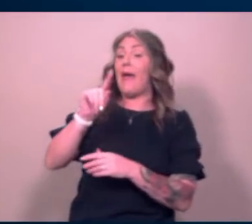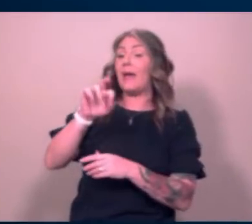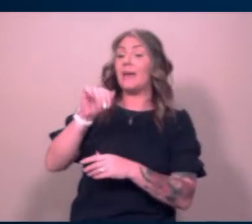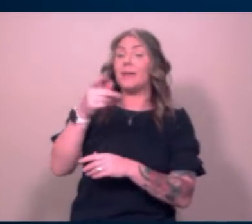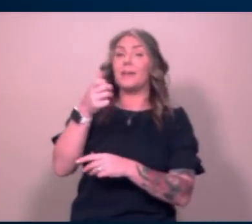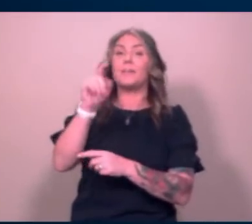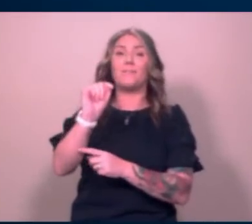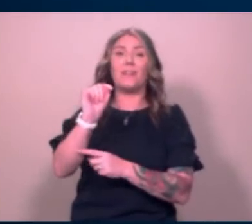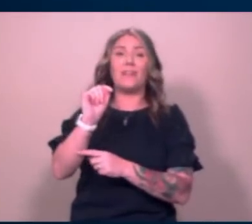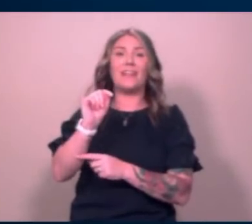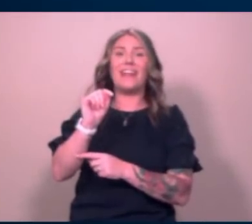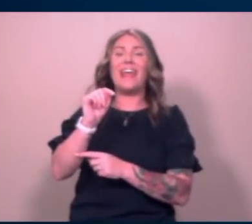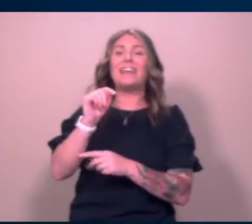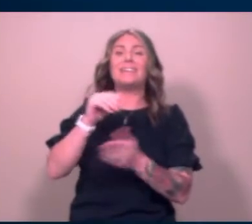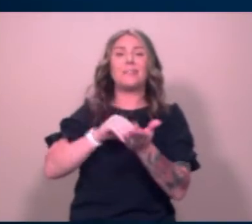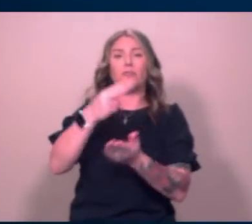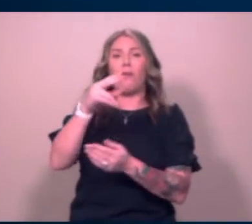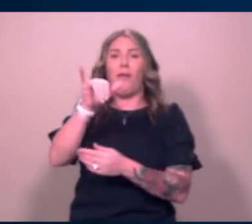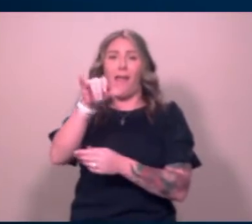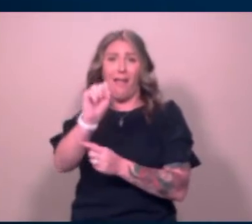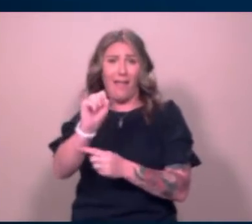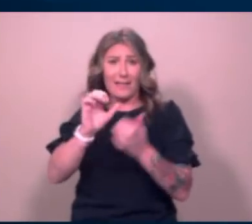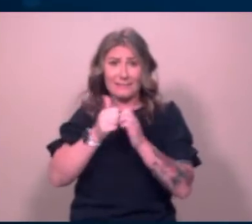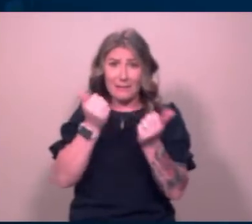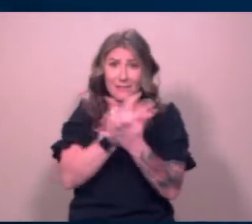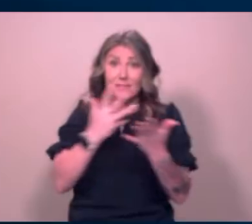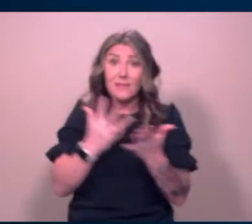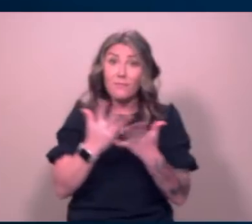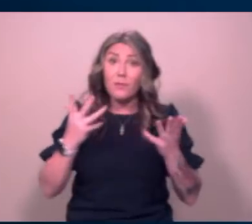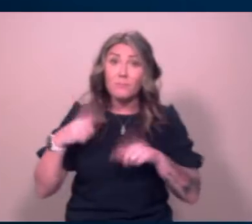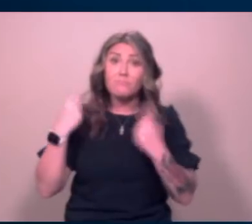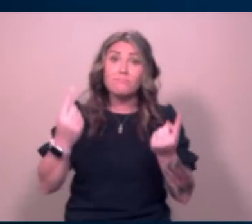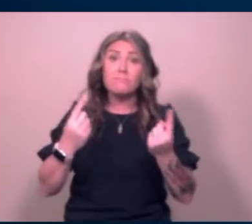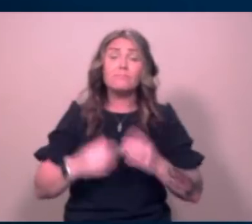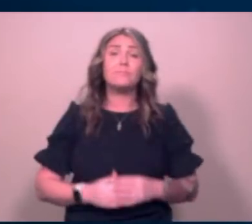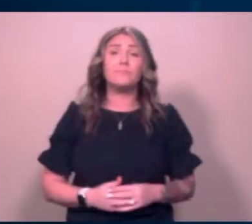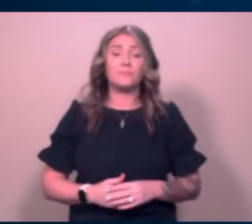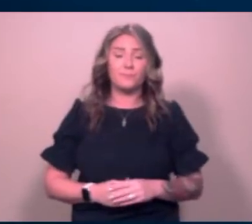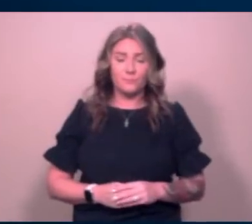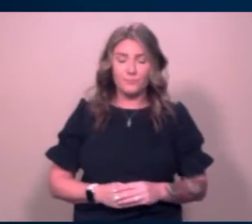Dr. Lisa Hayes. Dr. Hayes, how are things at Advent?